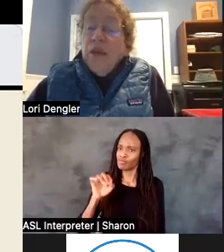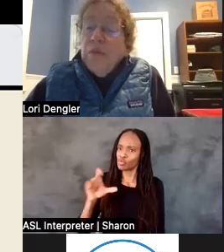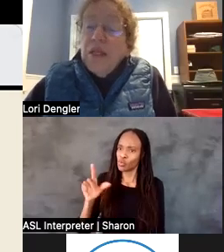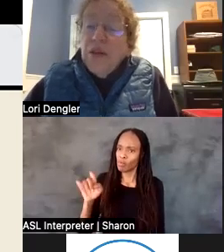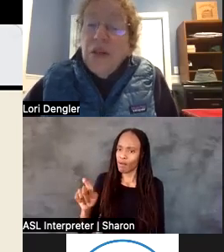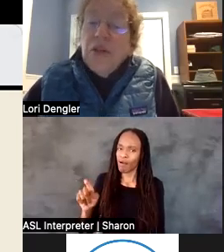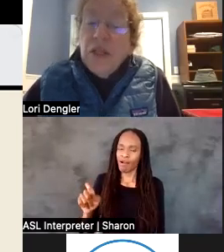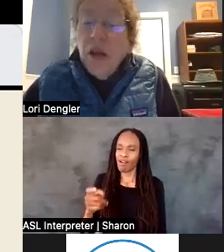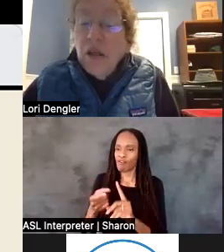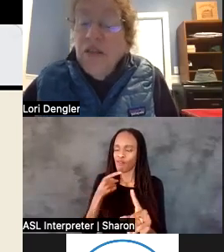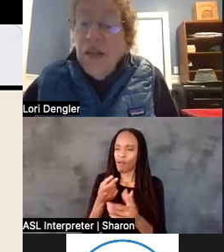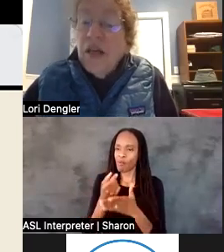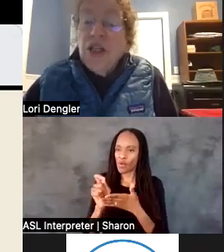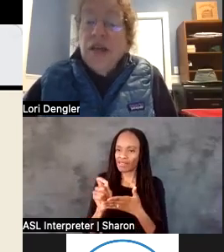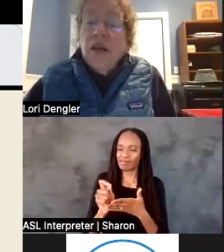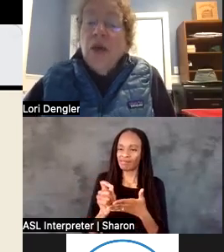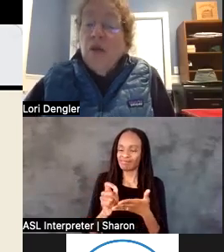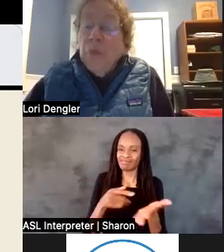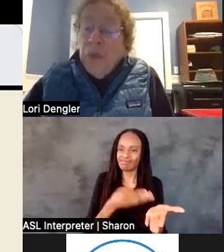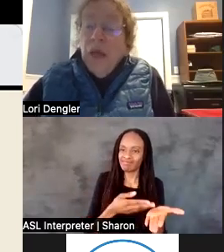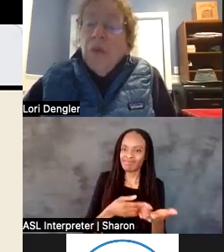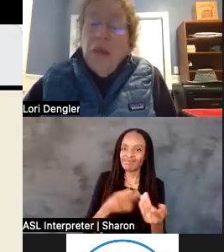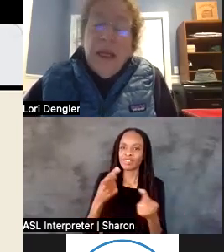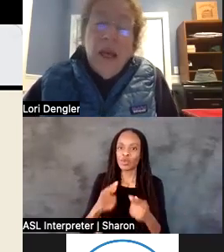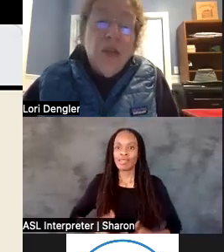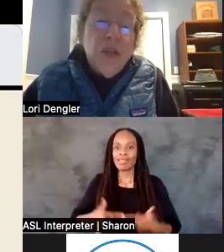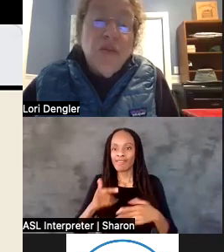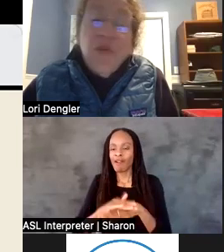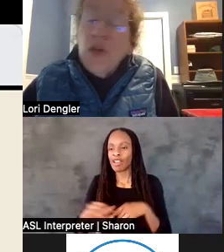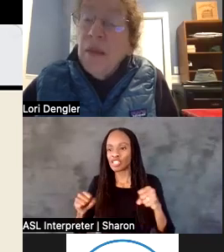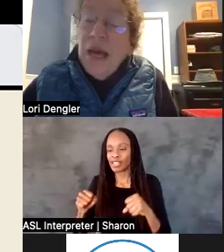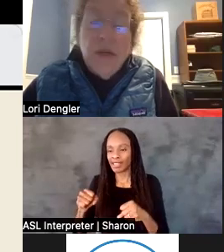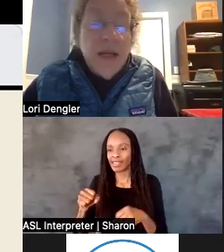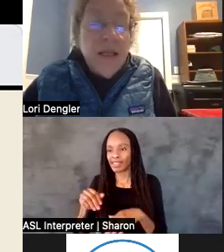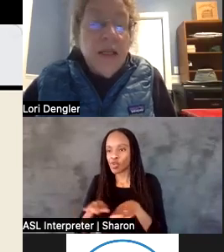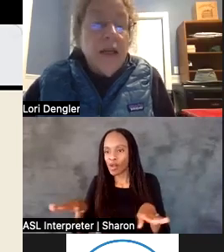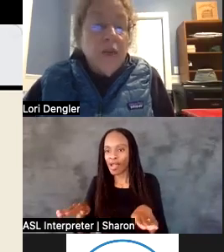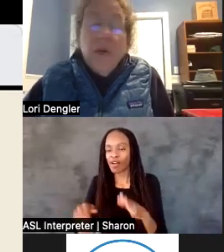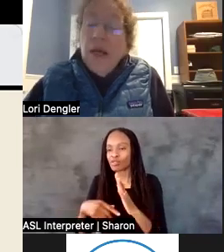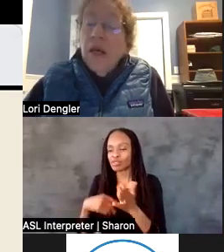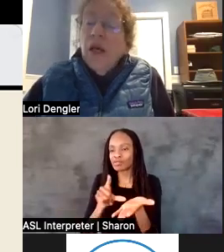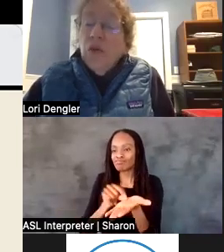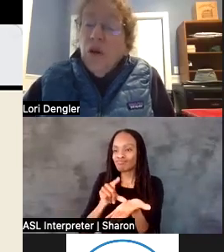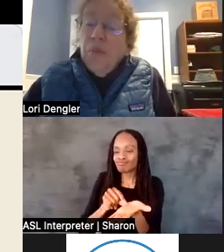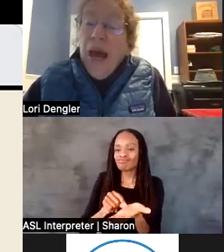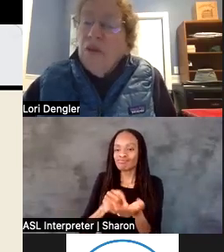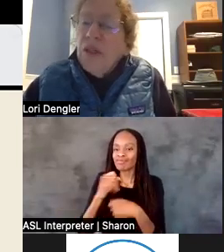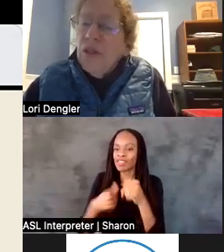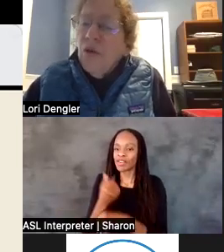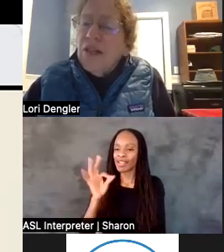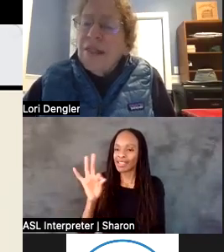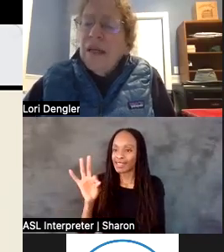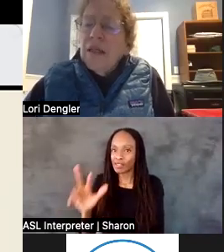from written materials, our Living on Shaky Ground publication, which first came out in 1993. We're about